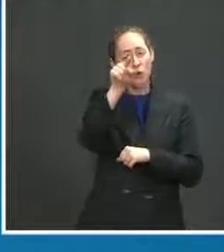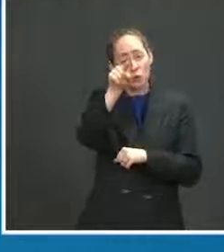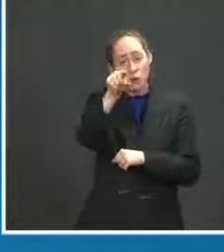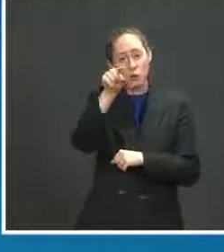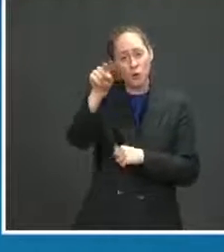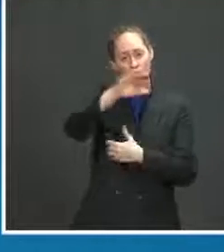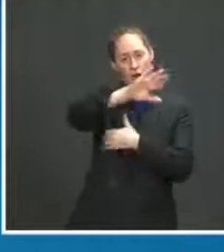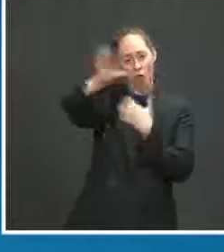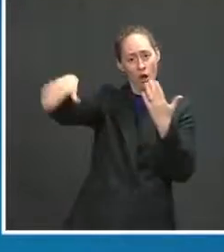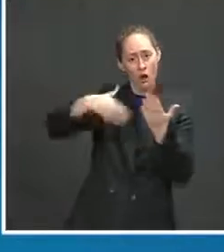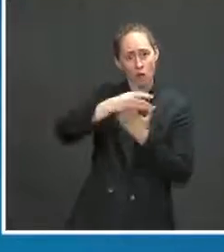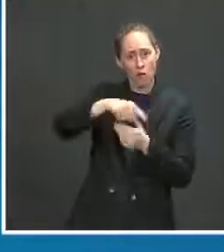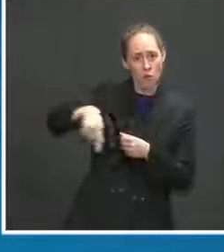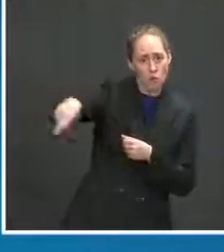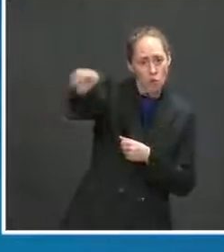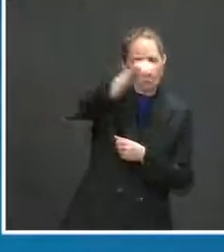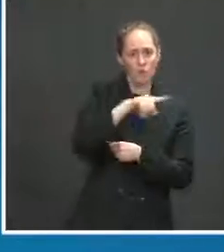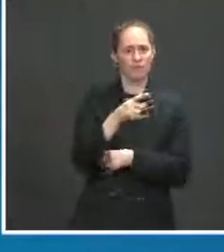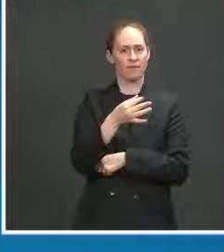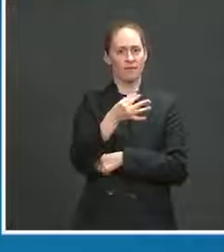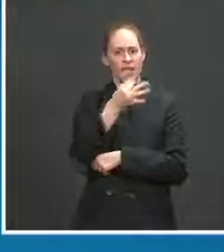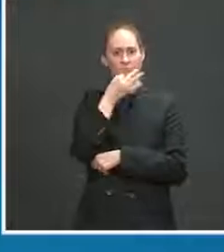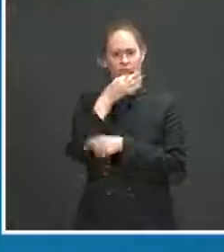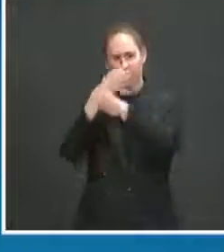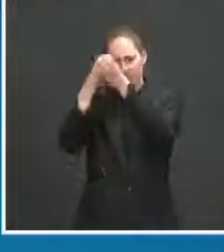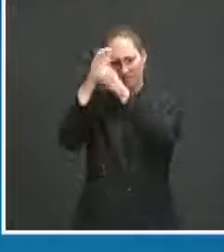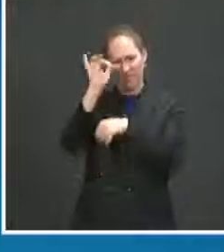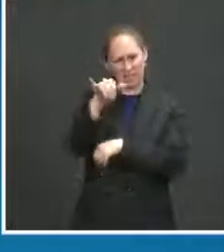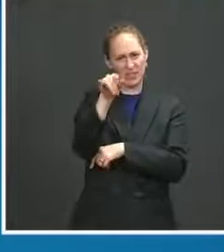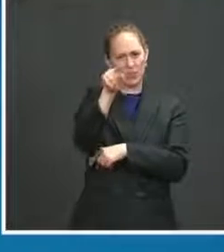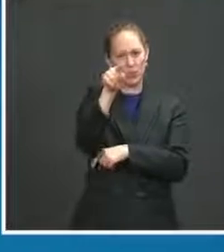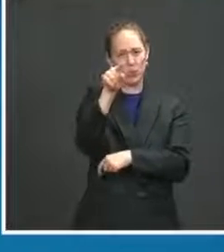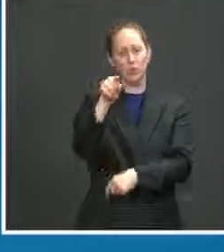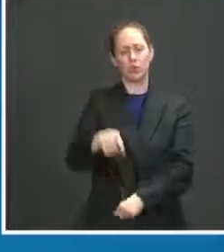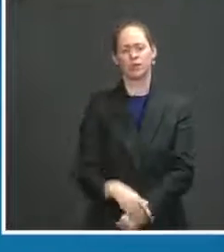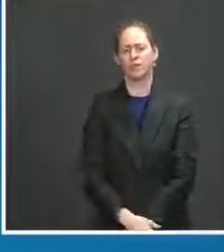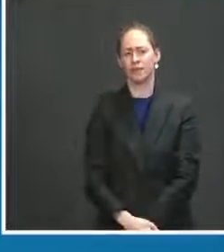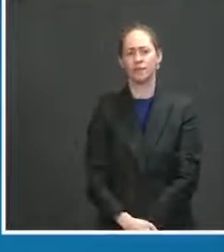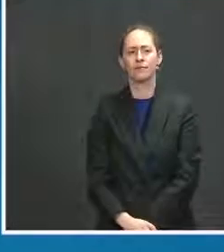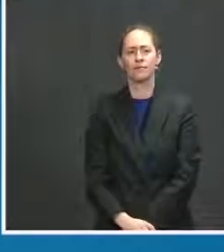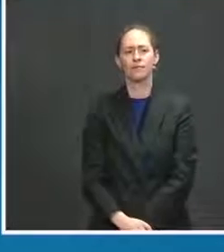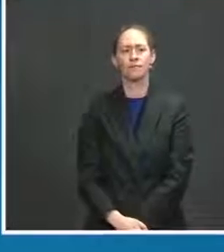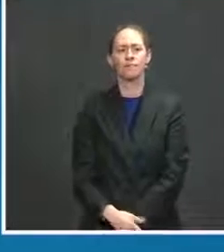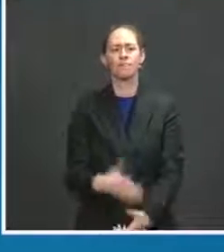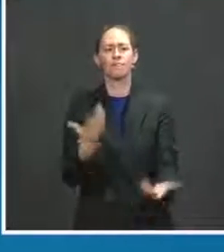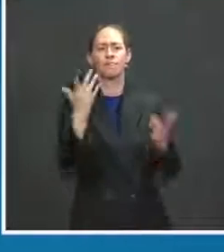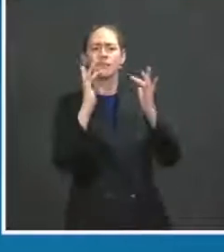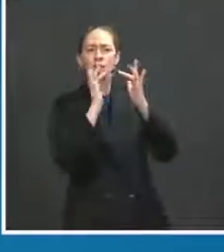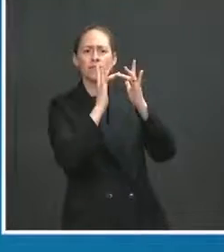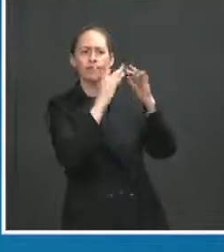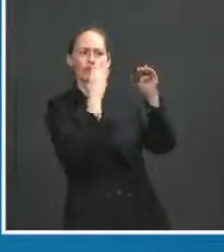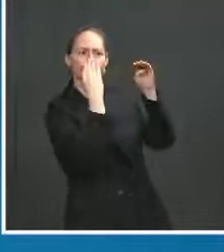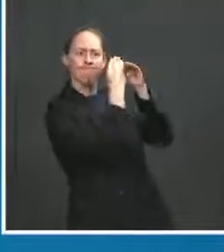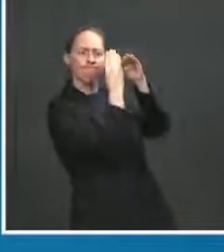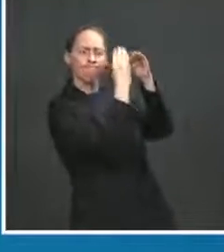are those experts. On the issue of cybersecurity,